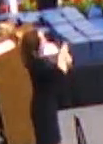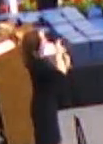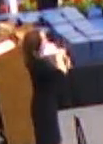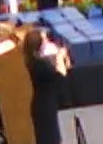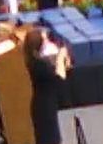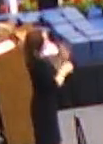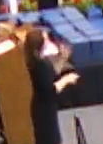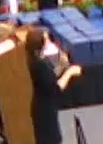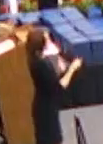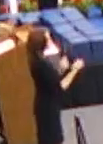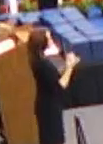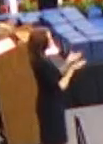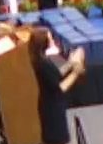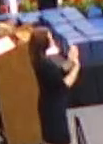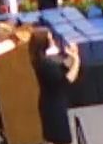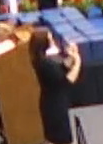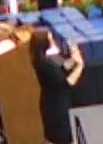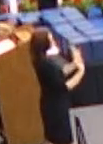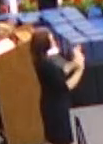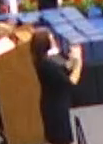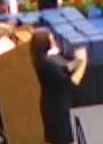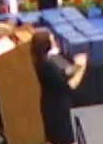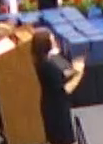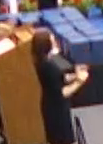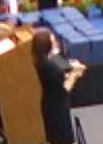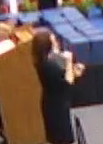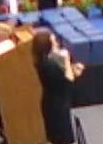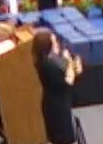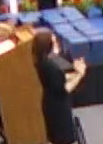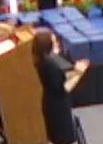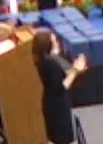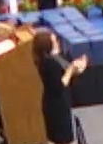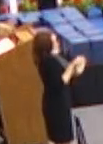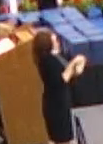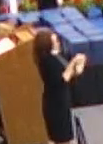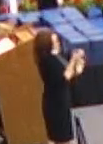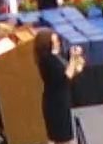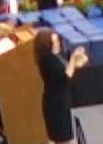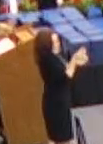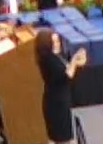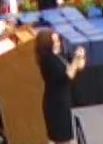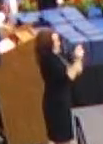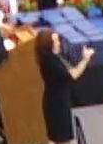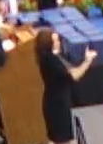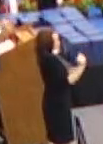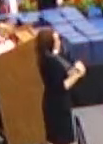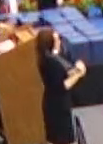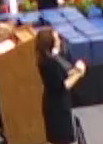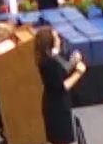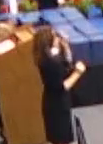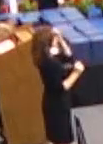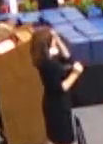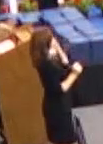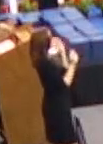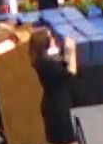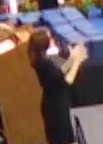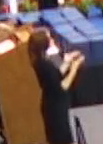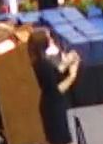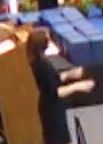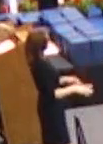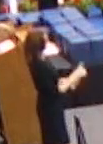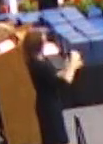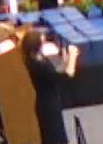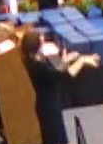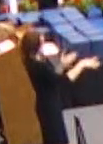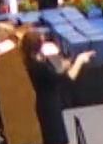The rest is just a little bag of sand. And one of the students in the back of the class raised their hand and said,